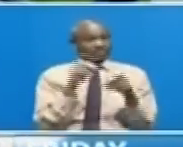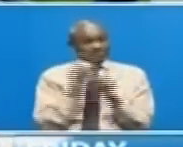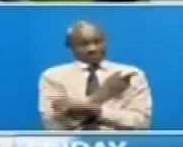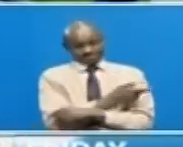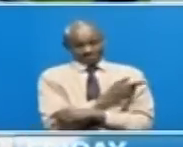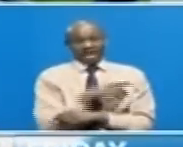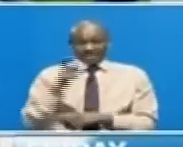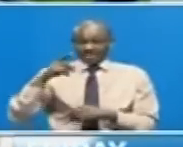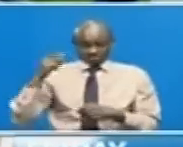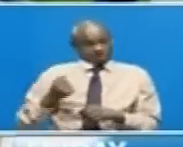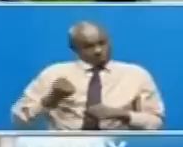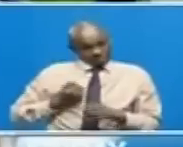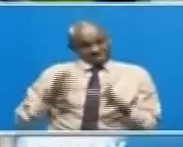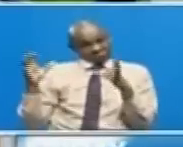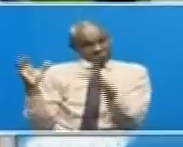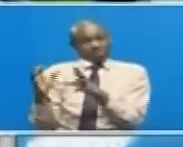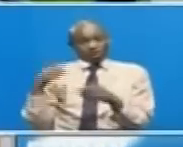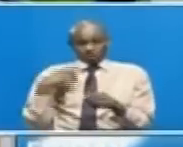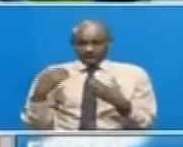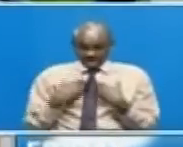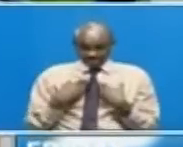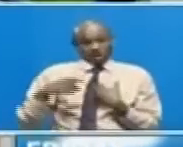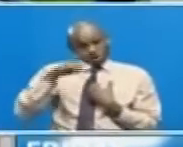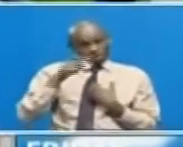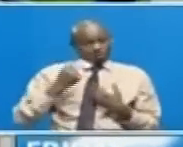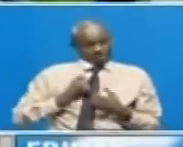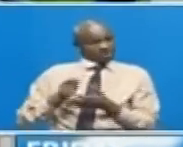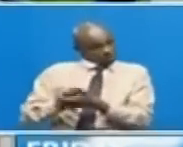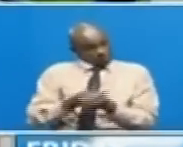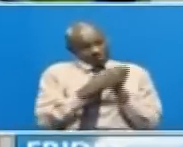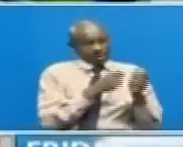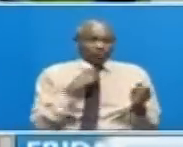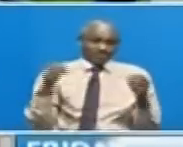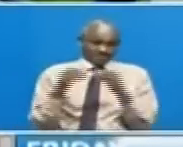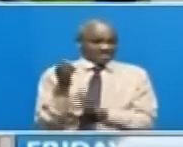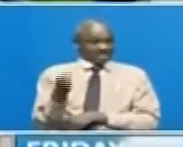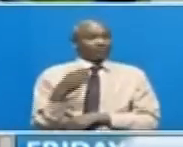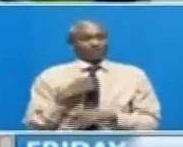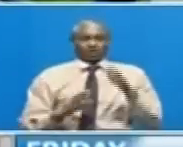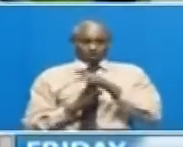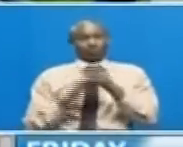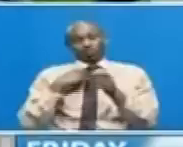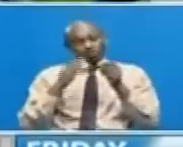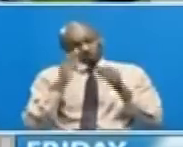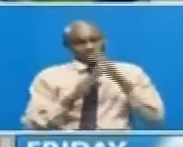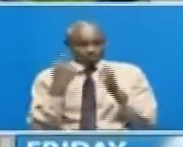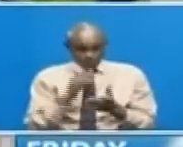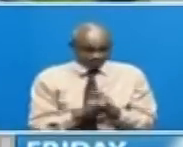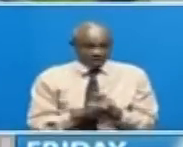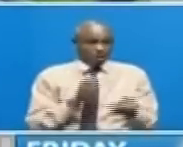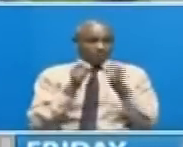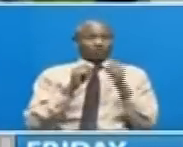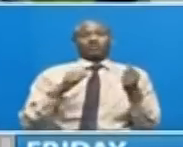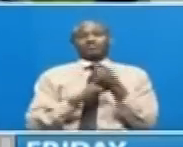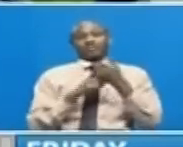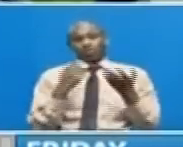Kenya Ladies Amateur Match Play, where the cream of local lady golfers will converge for the top honors. The competition, sponsored